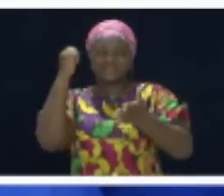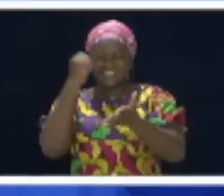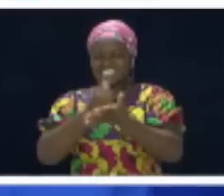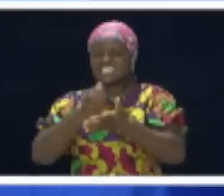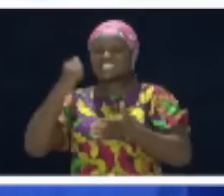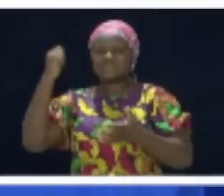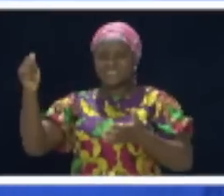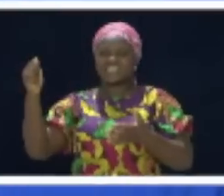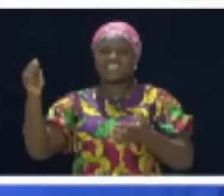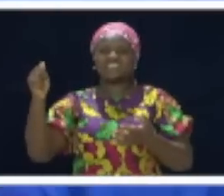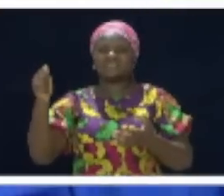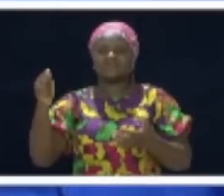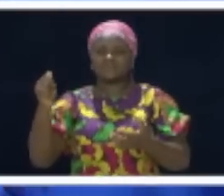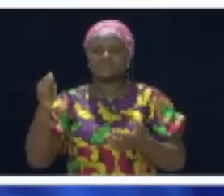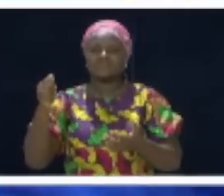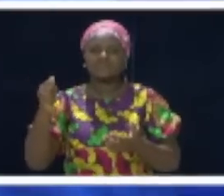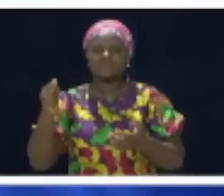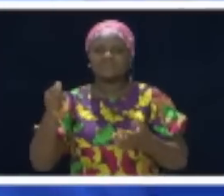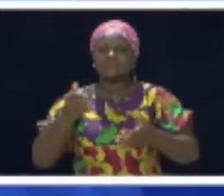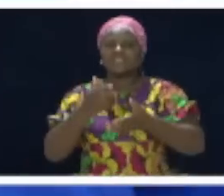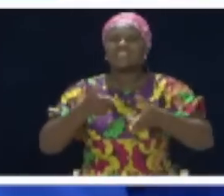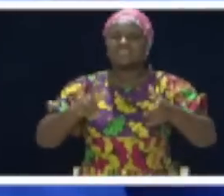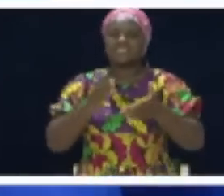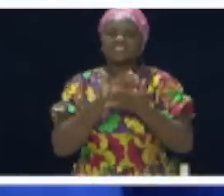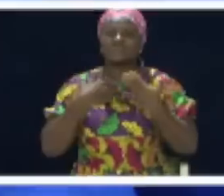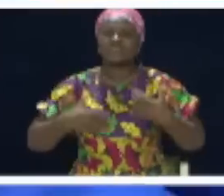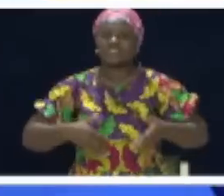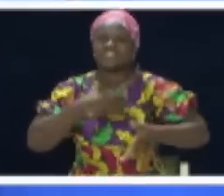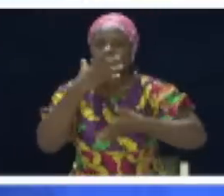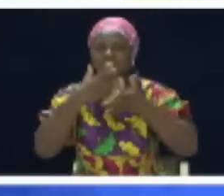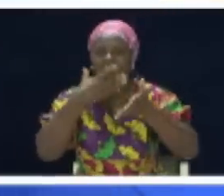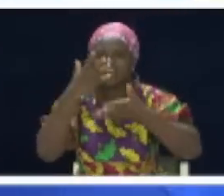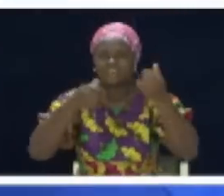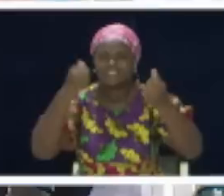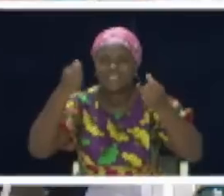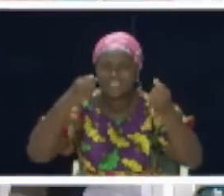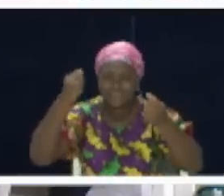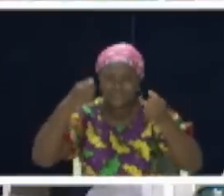Amen. Well, let someone shout hallelujah.